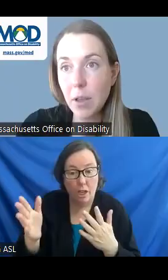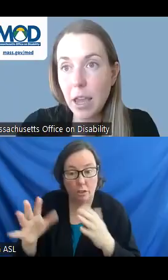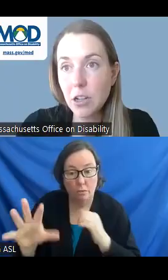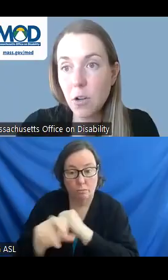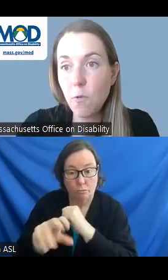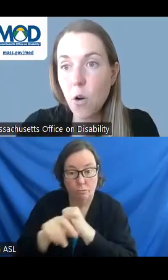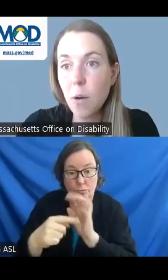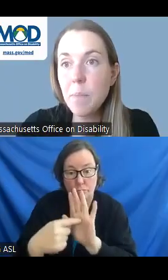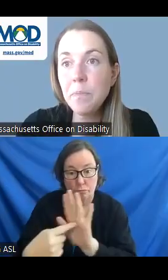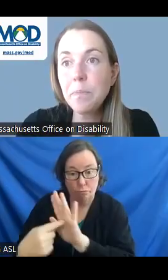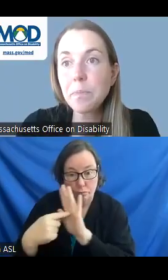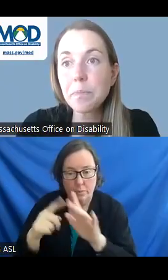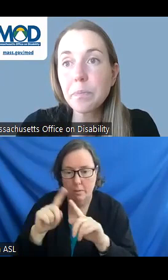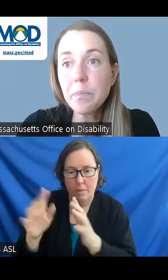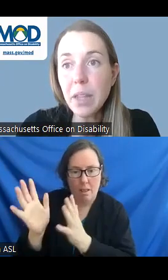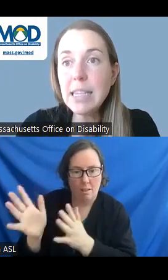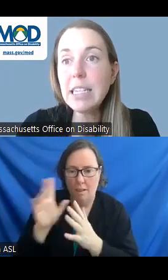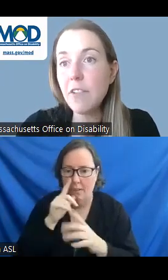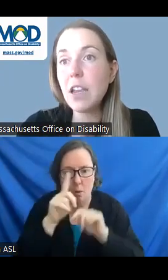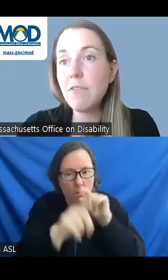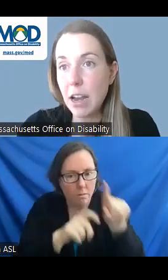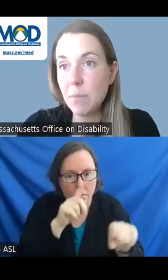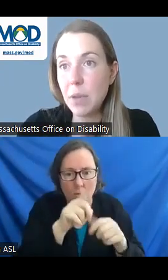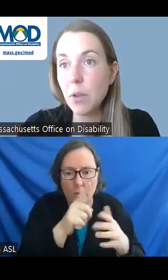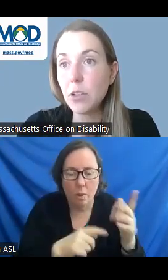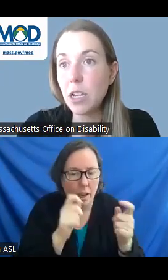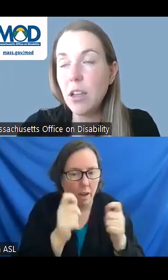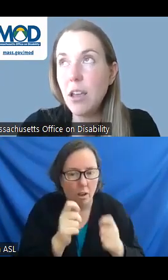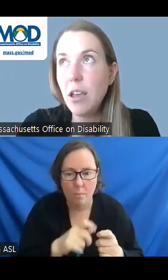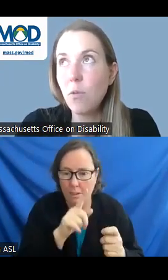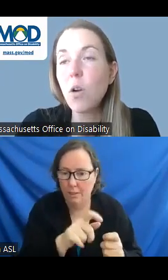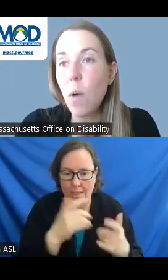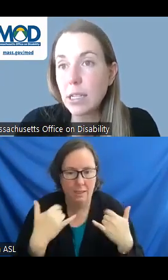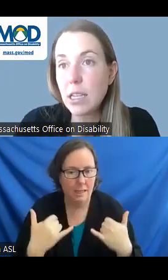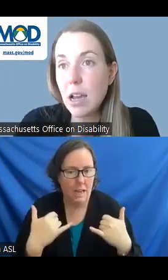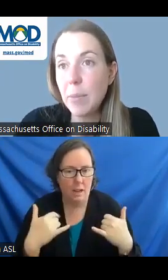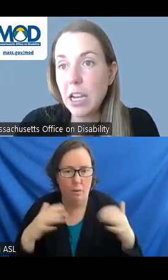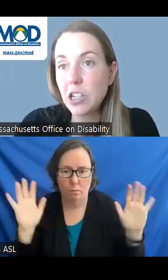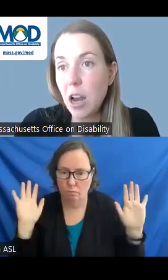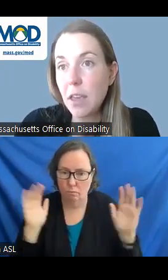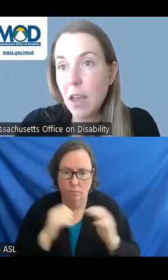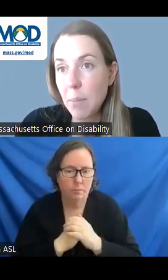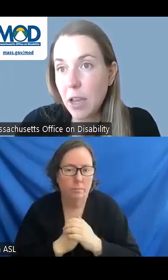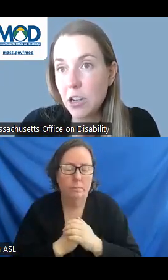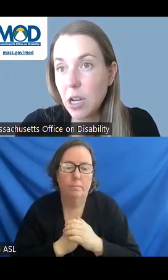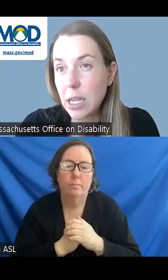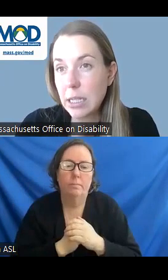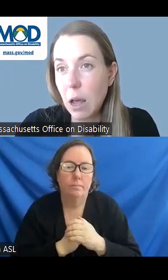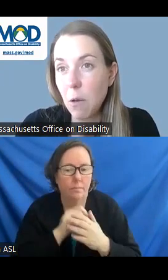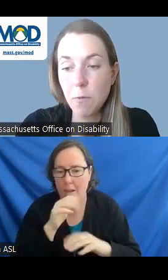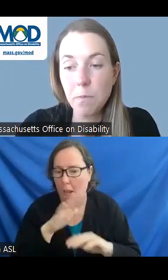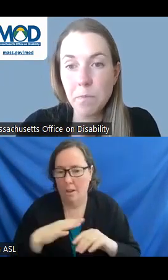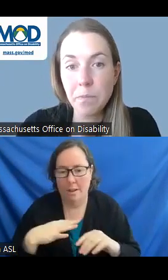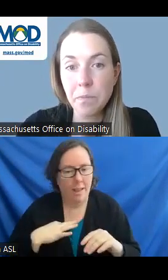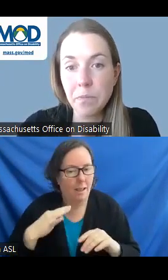the application form instead of inviting people to request the accommodation on the application